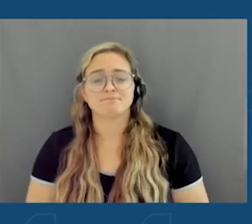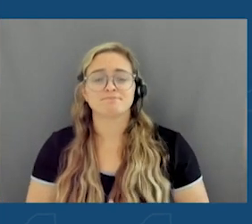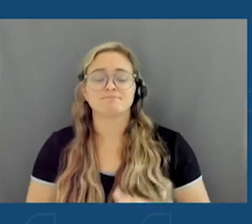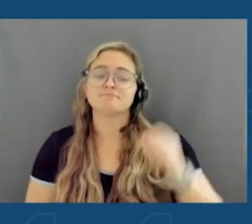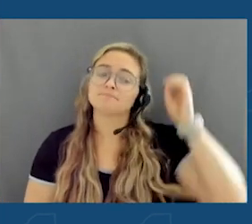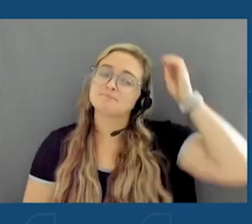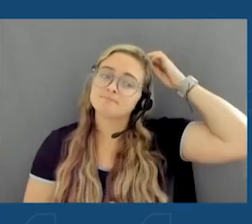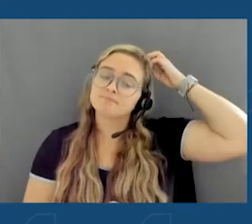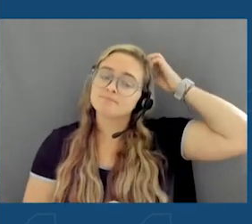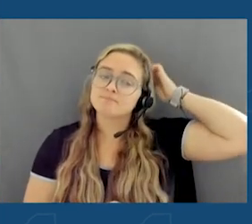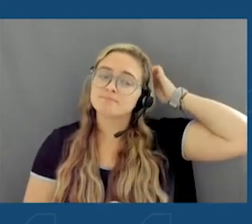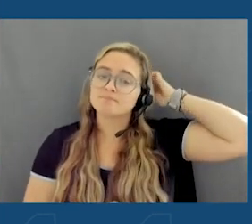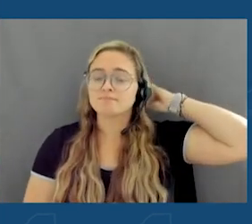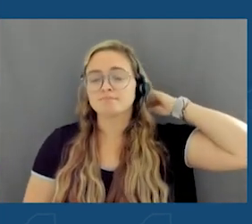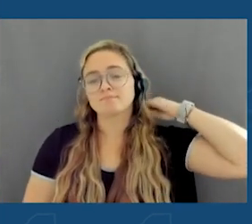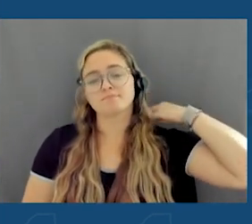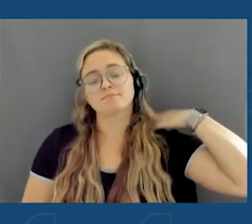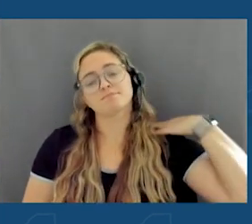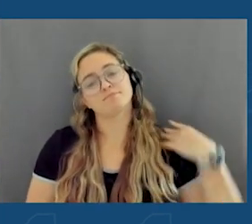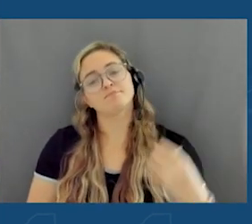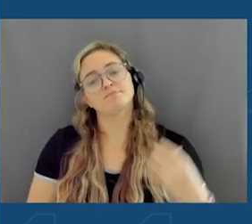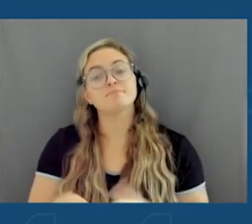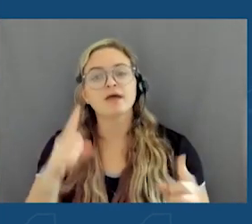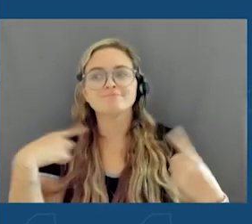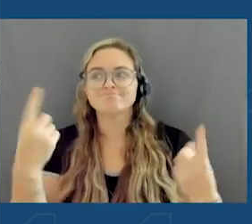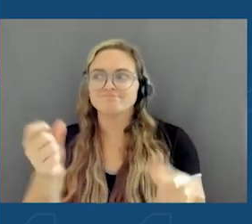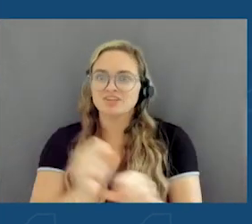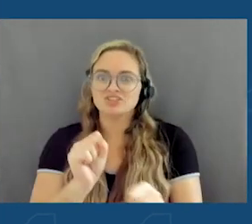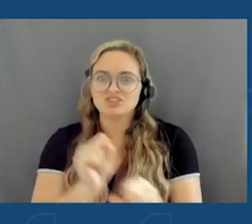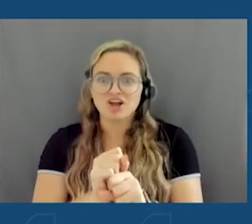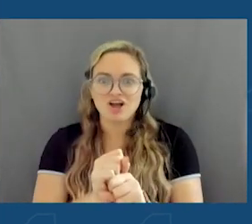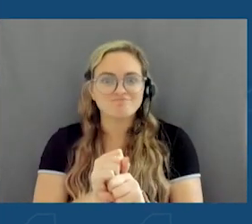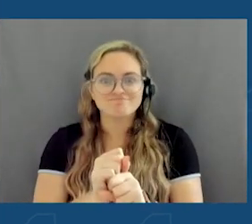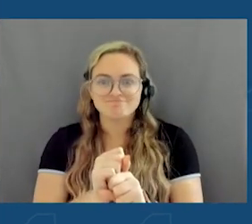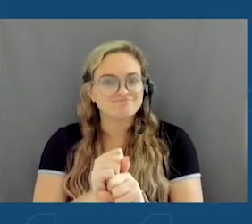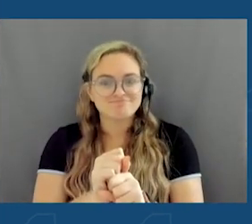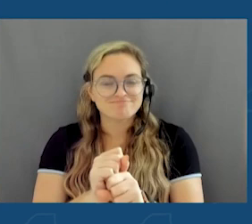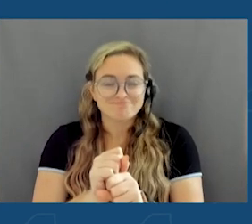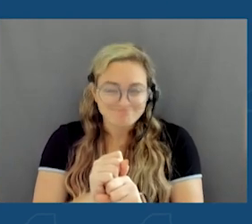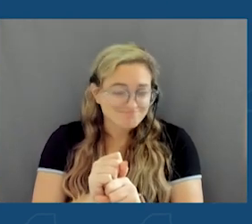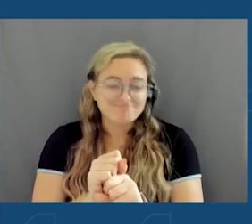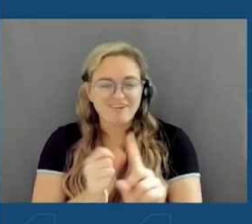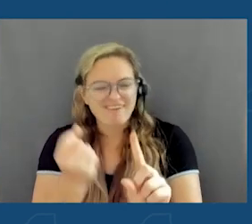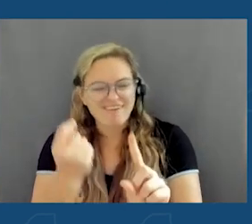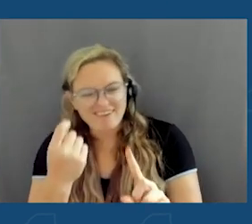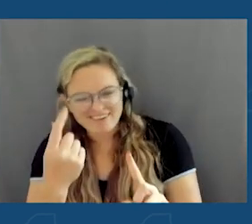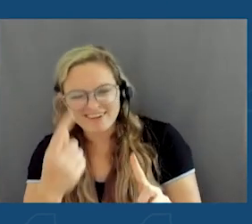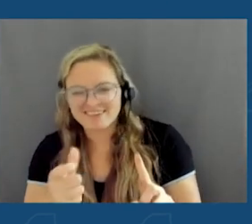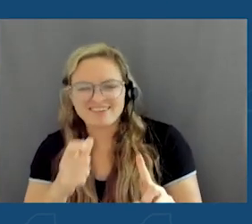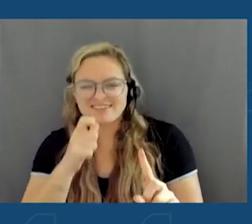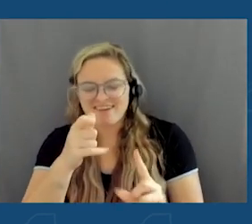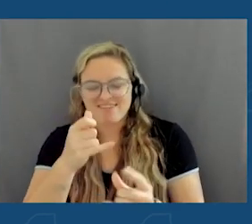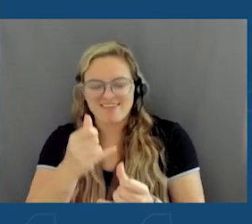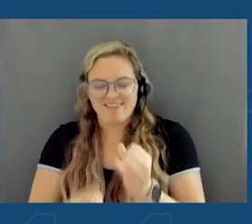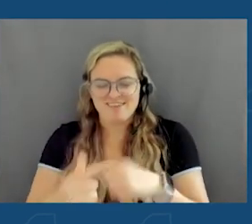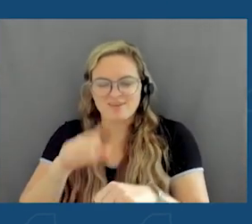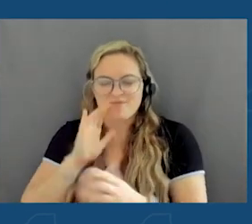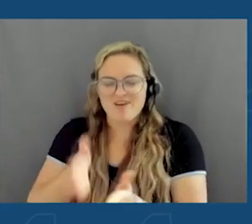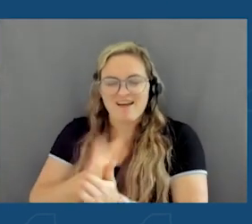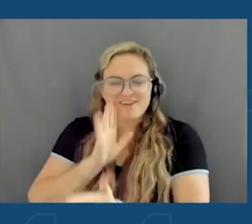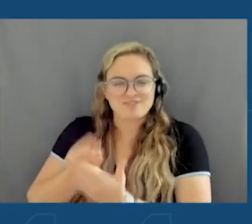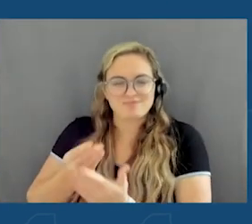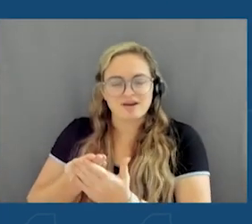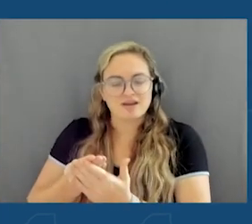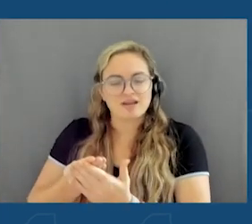And being in the business as long as I have a feeling that's not the last ask, but that's all right. It's all right. I always go